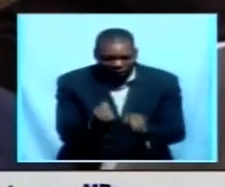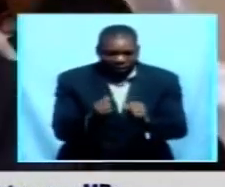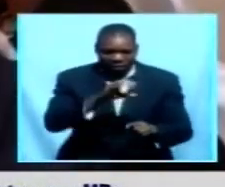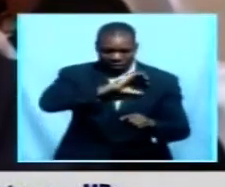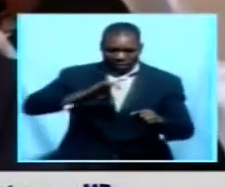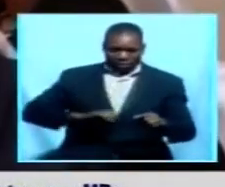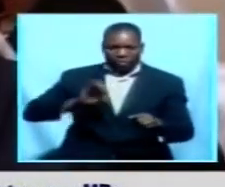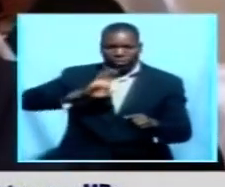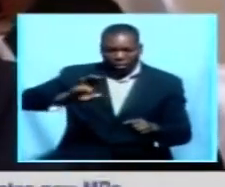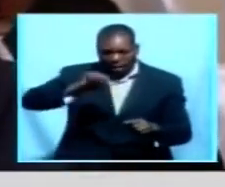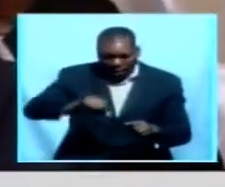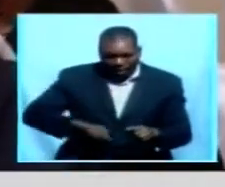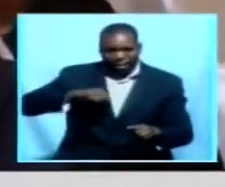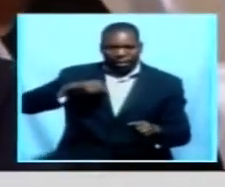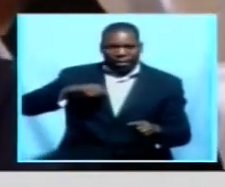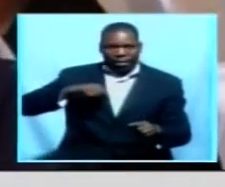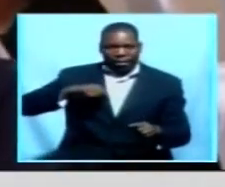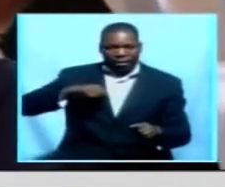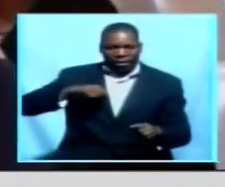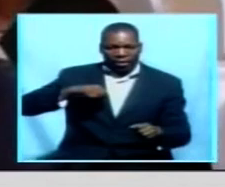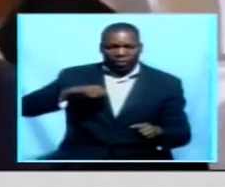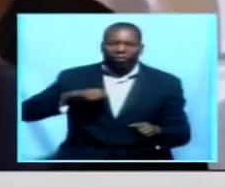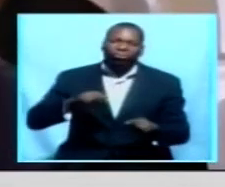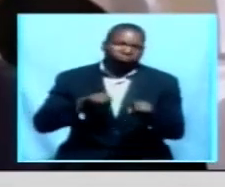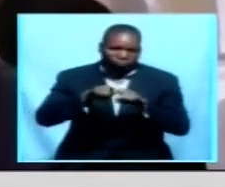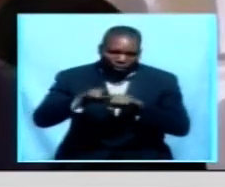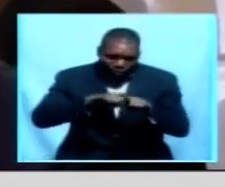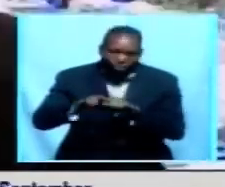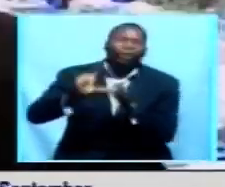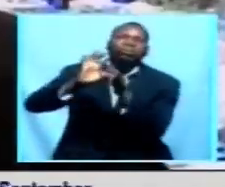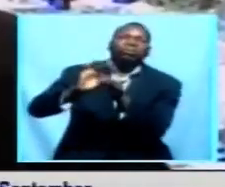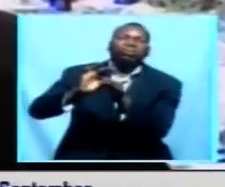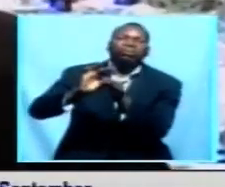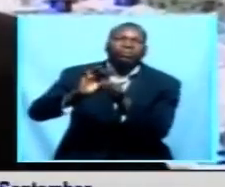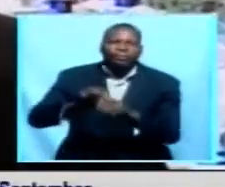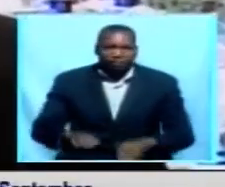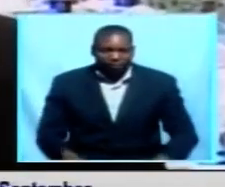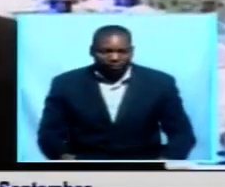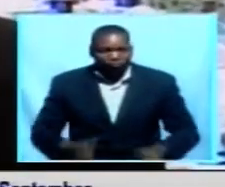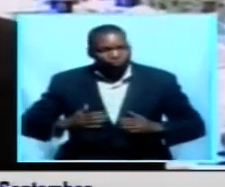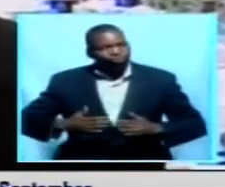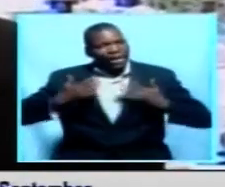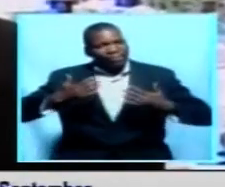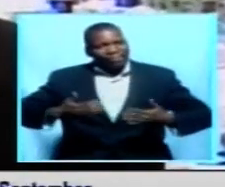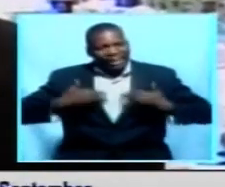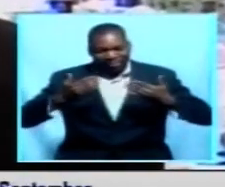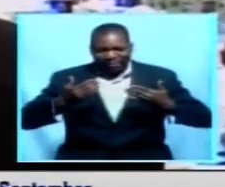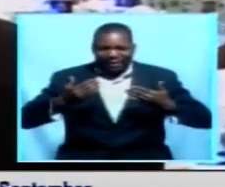are very proud to associate with this tournament, or Barclays. ZNBC is happy to come on